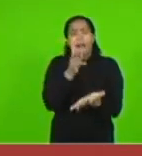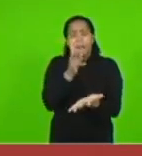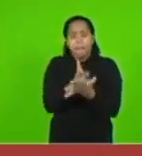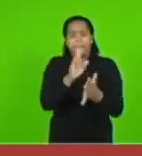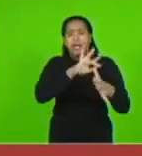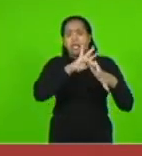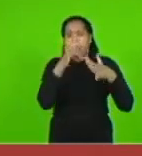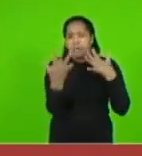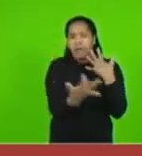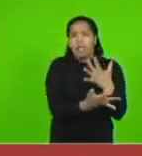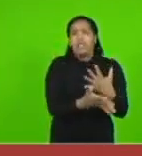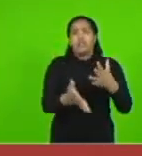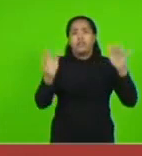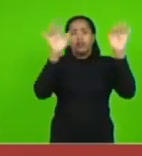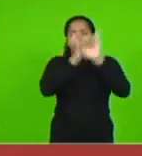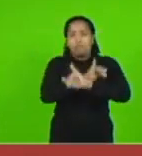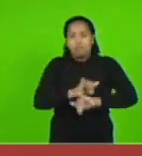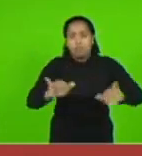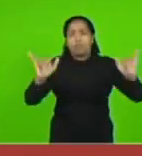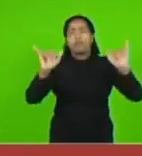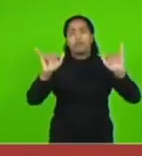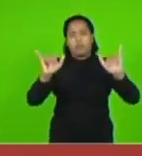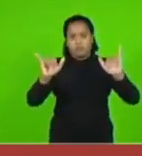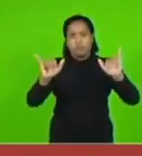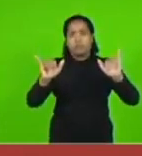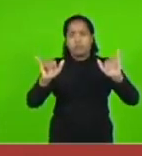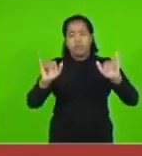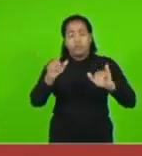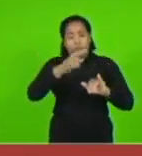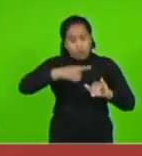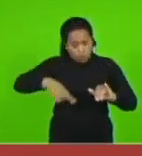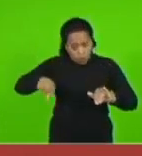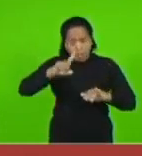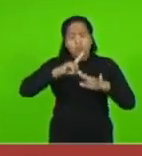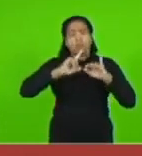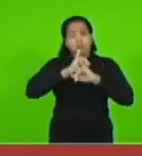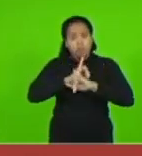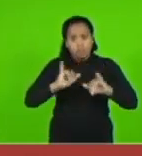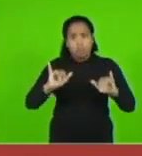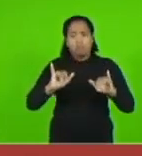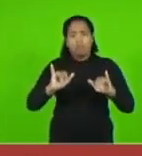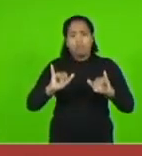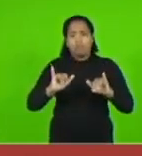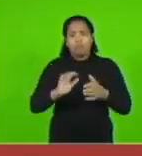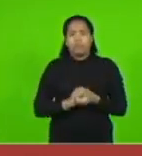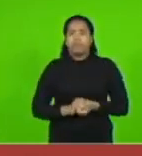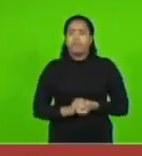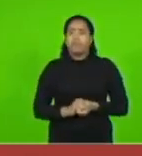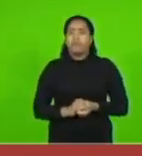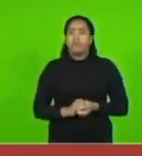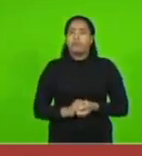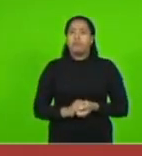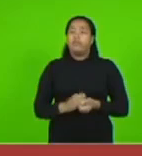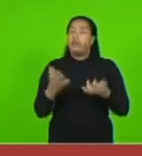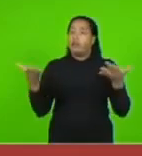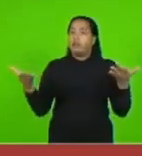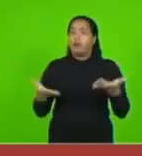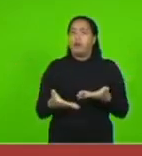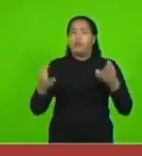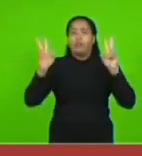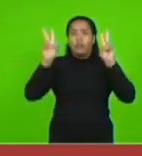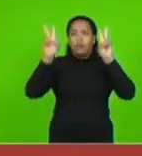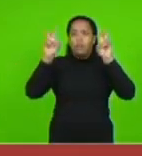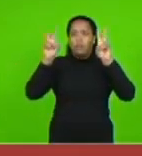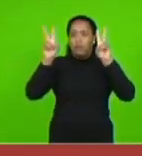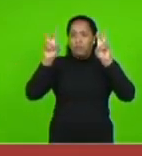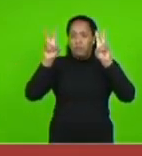And back then, the way His servants have suffered back then, we are still suffering the effects today. And now I'm